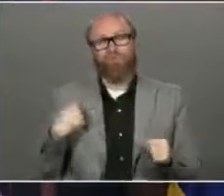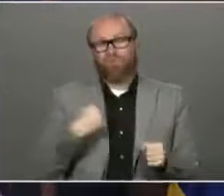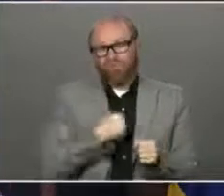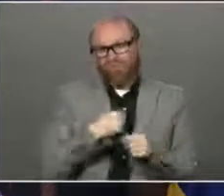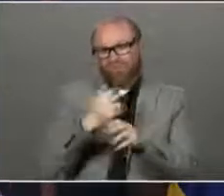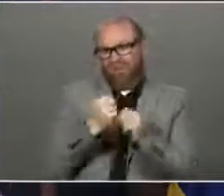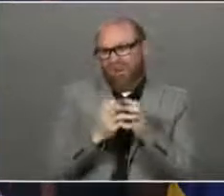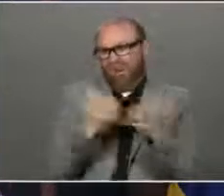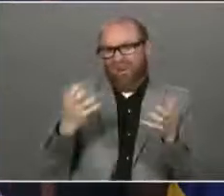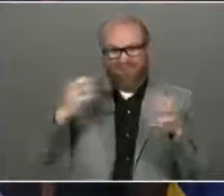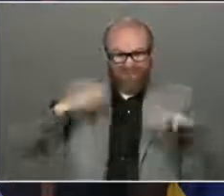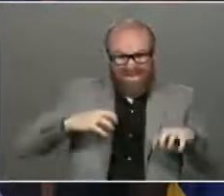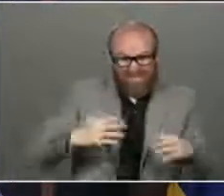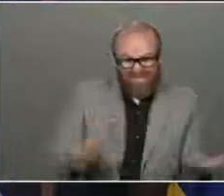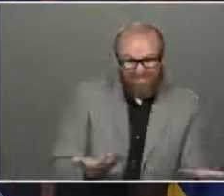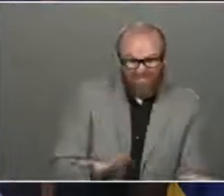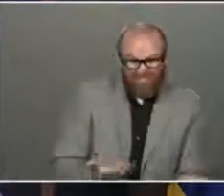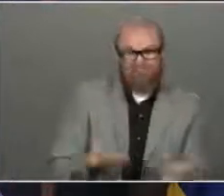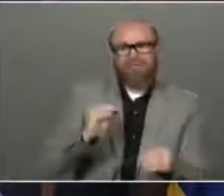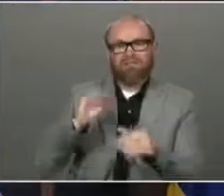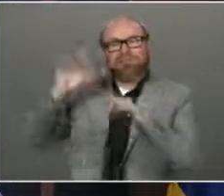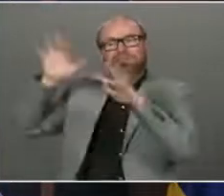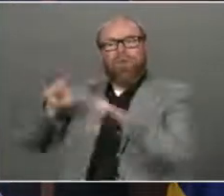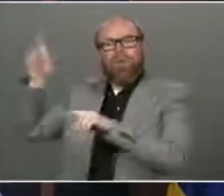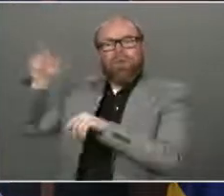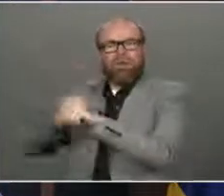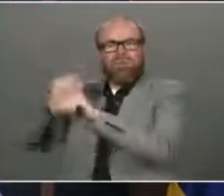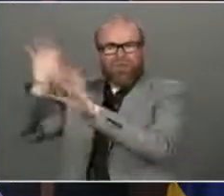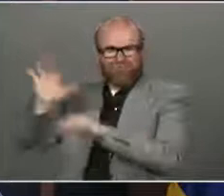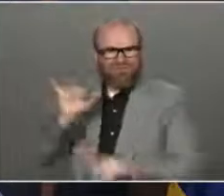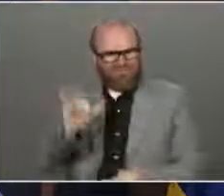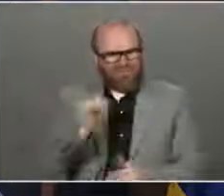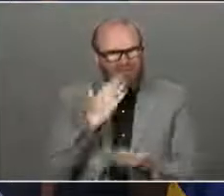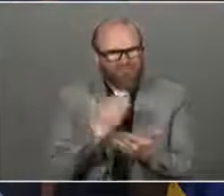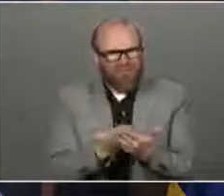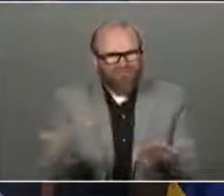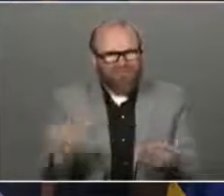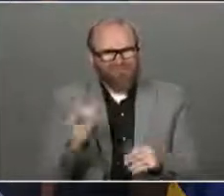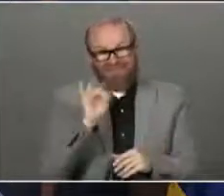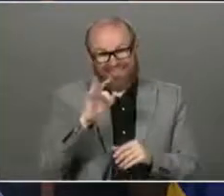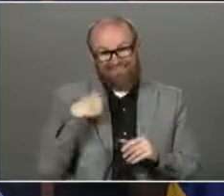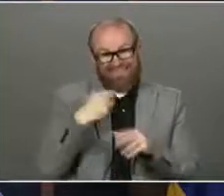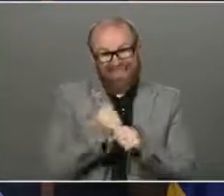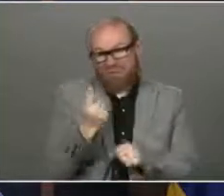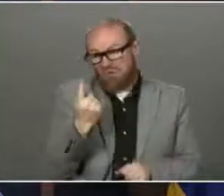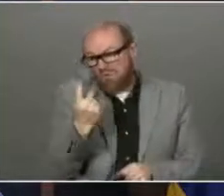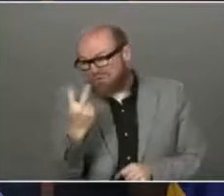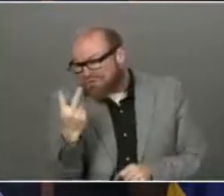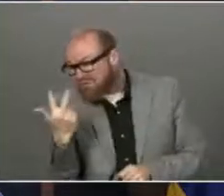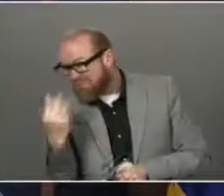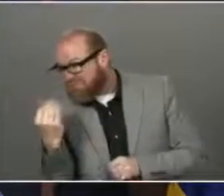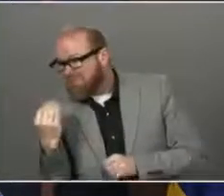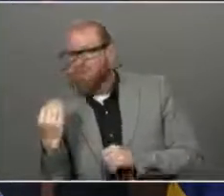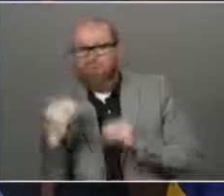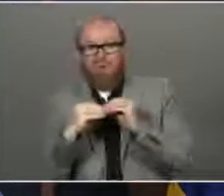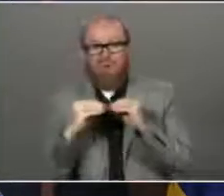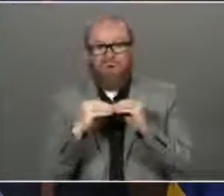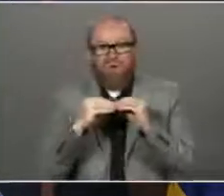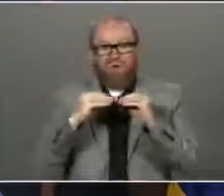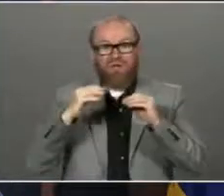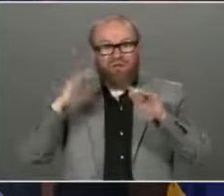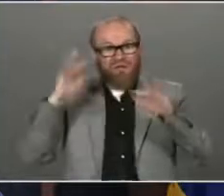and in the valleys and snow in the mountains. So that's all very positive, and if these storms will keep lining up and keep coming, that's going to help those